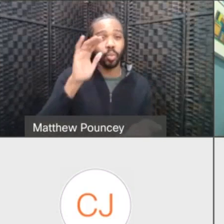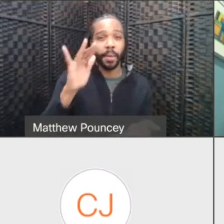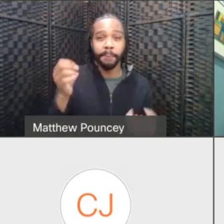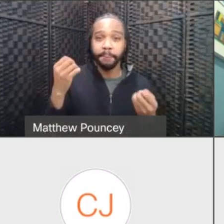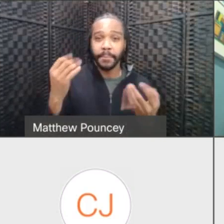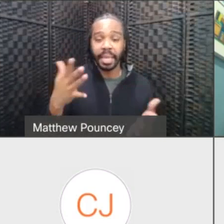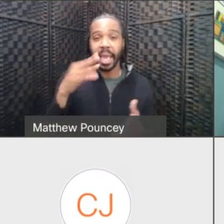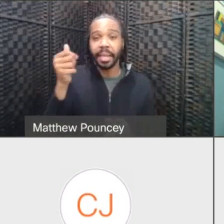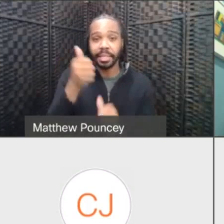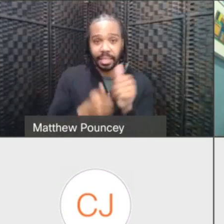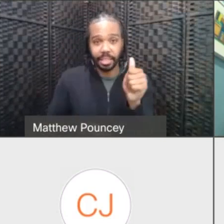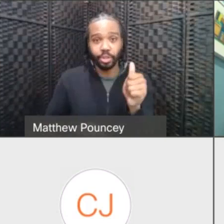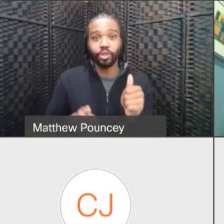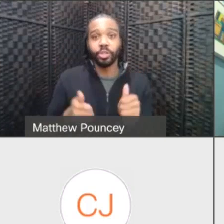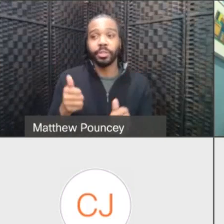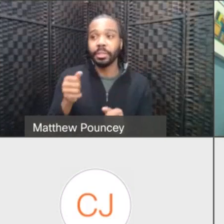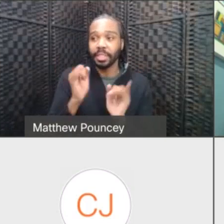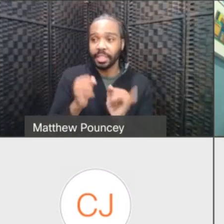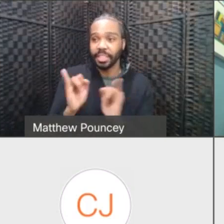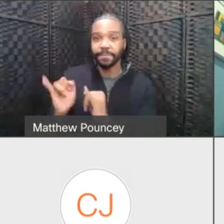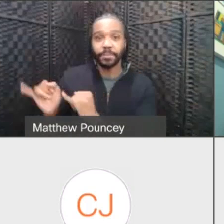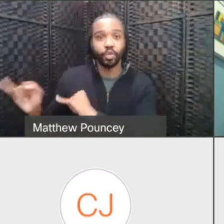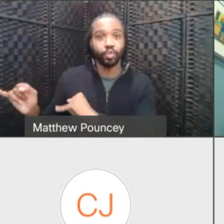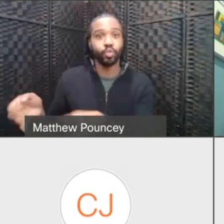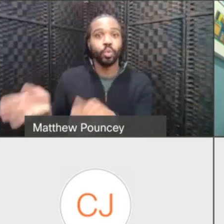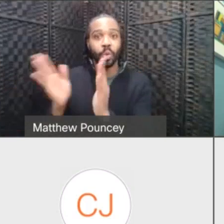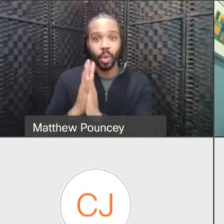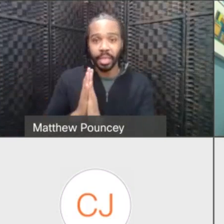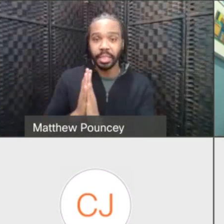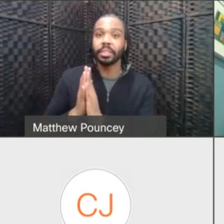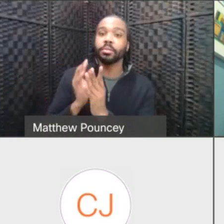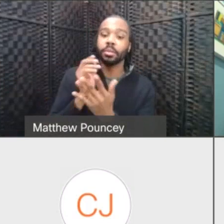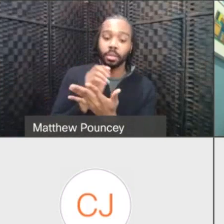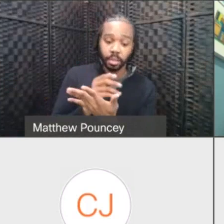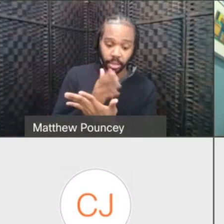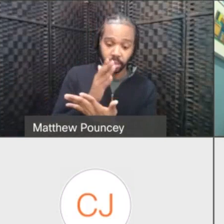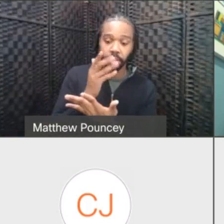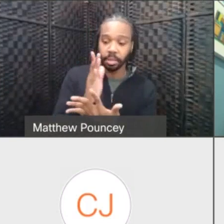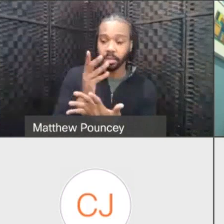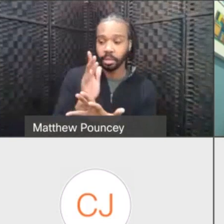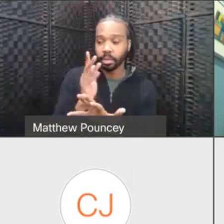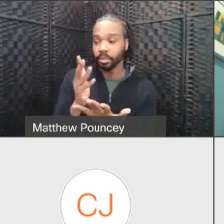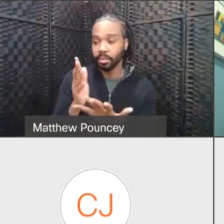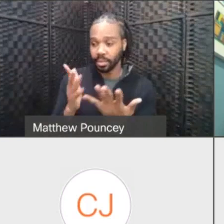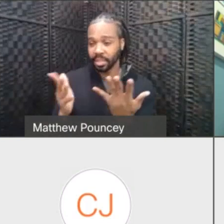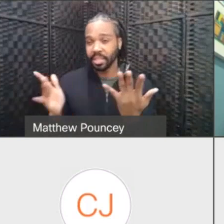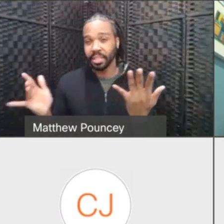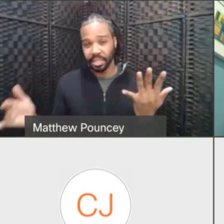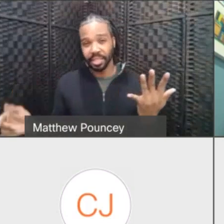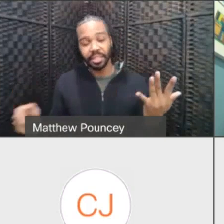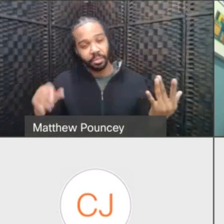individual request is considered individually. And so it is taking some time for all of those to be